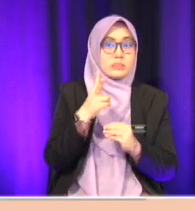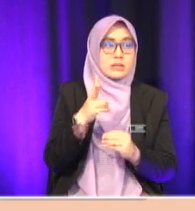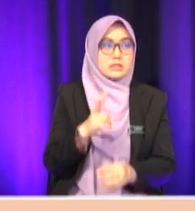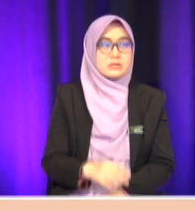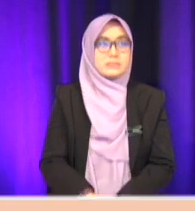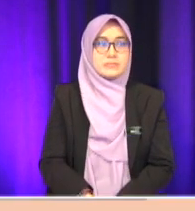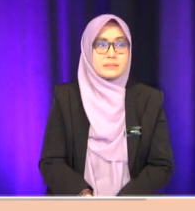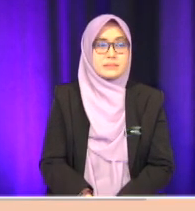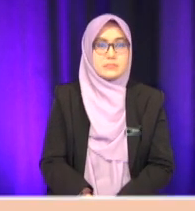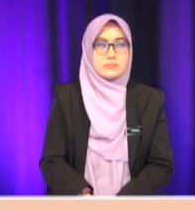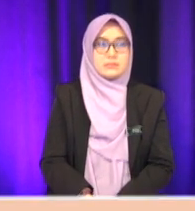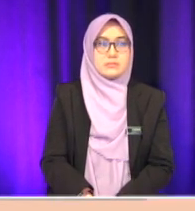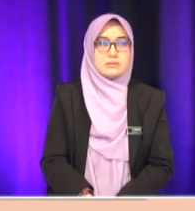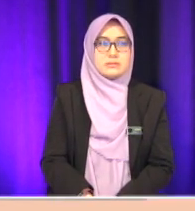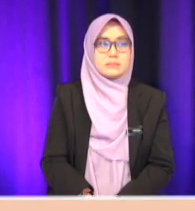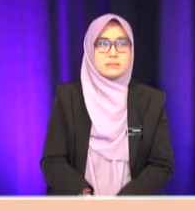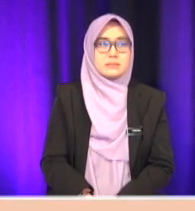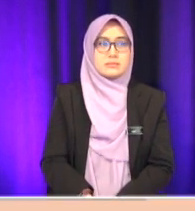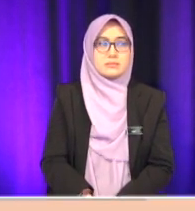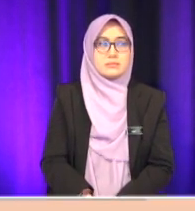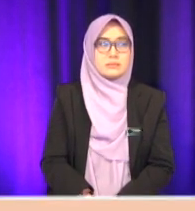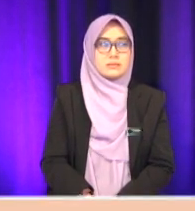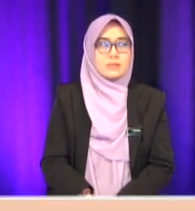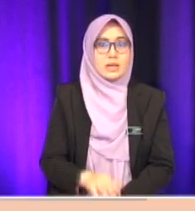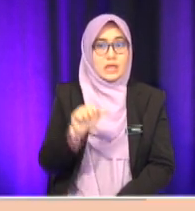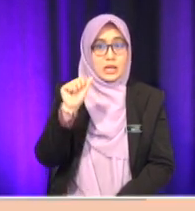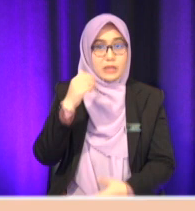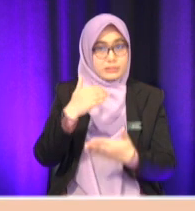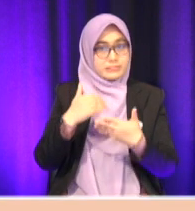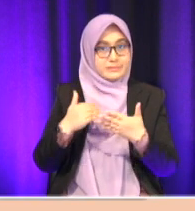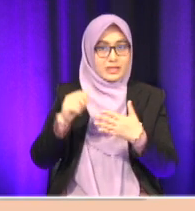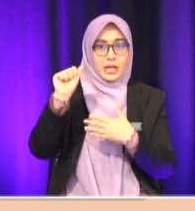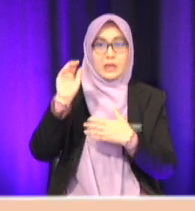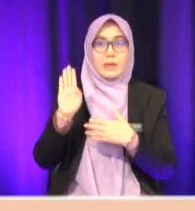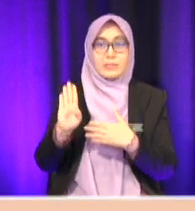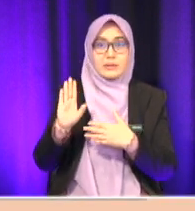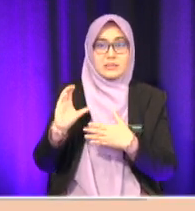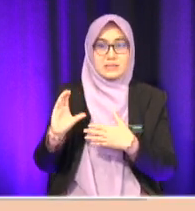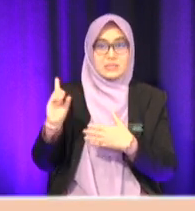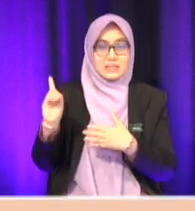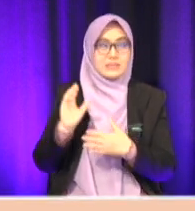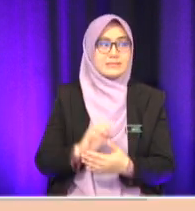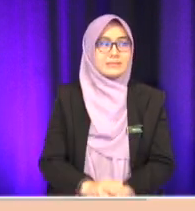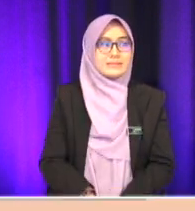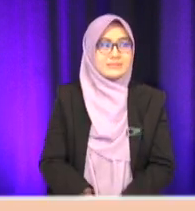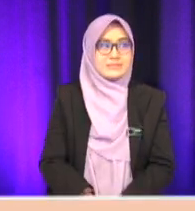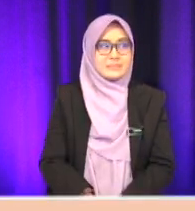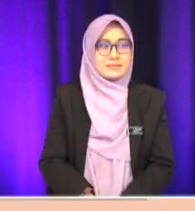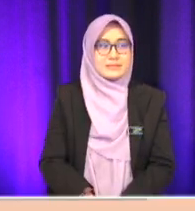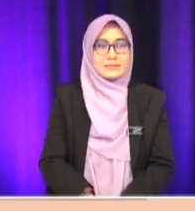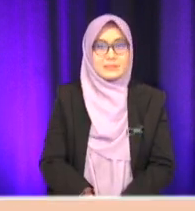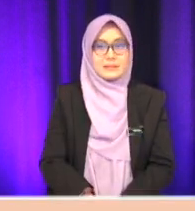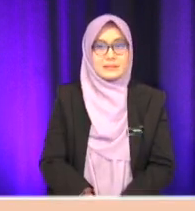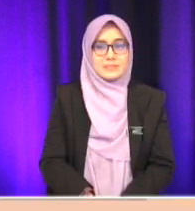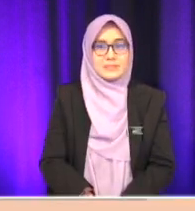Okay. I think the choice of answers that we have here is cure, factor, symptom, and prevention. I think the answer would